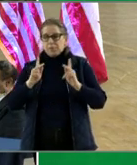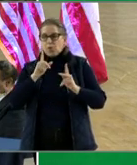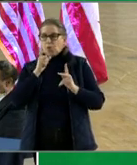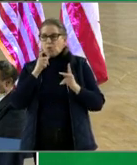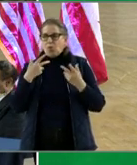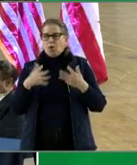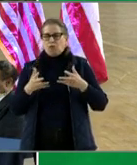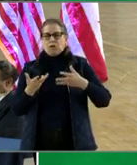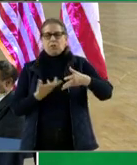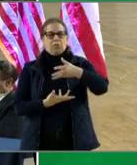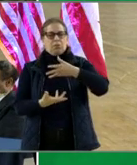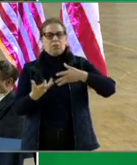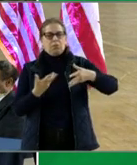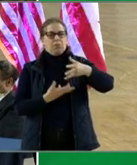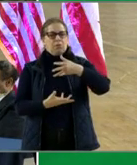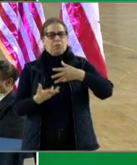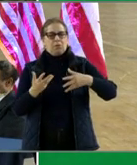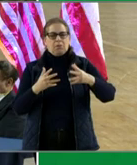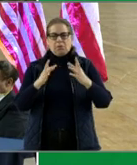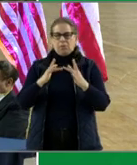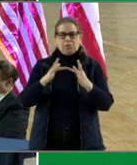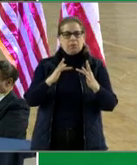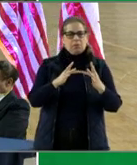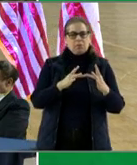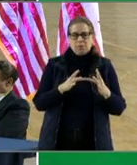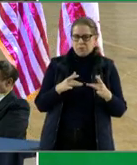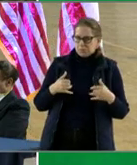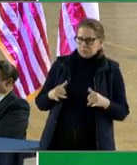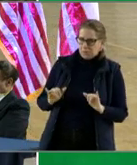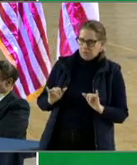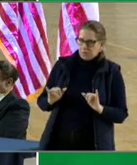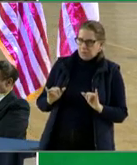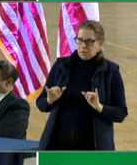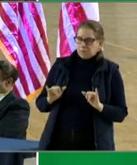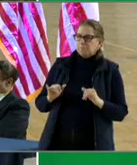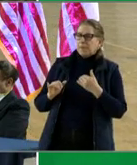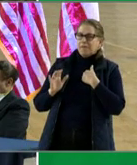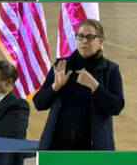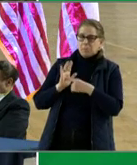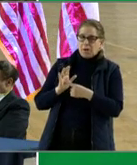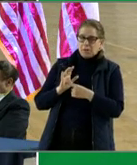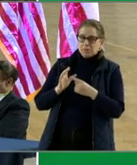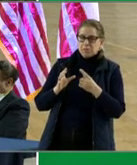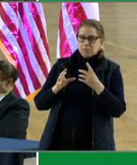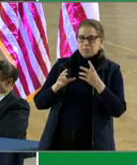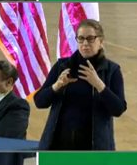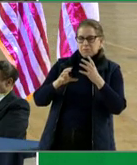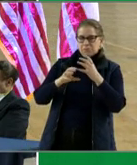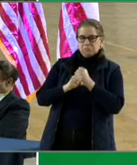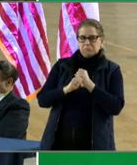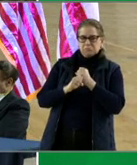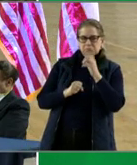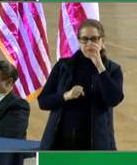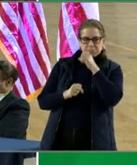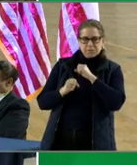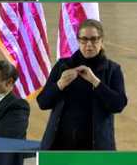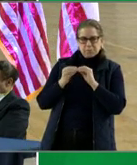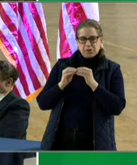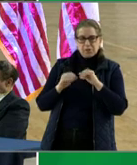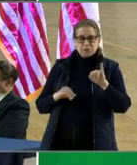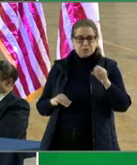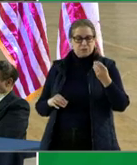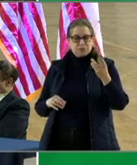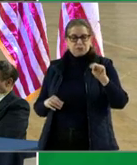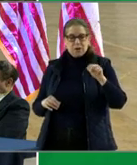to be familiar with when you're looking at the various models. There are models that Johns Hopkins has developed. There are models that a number